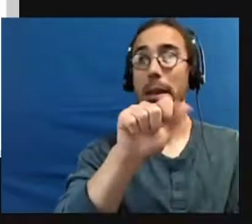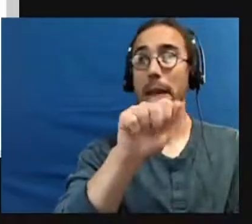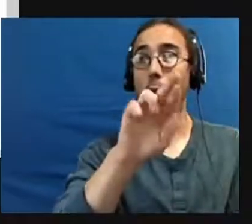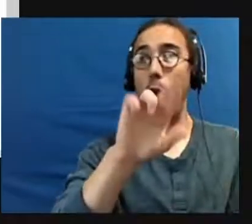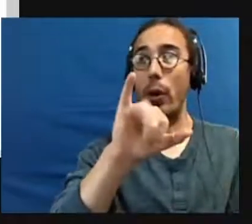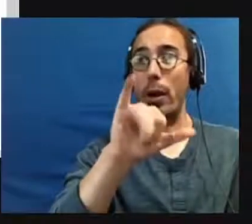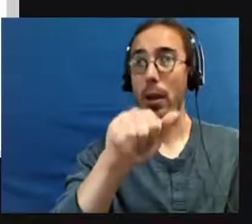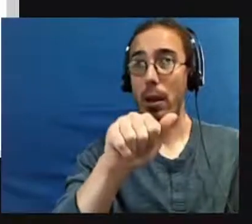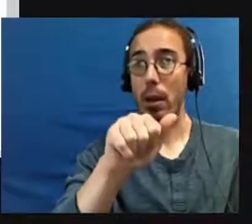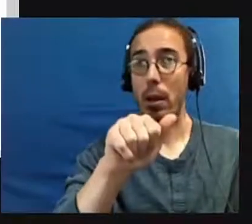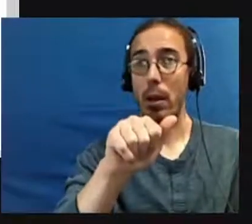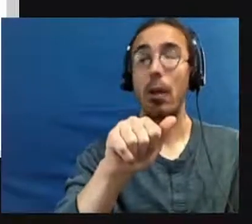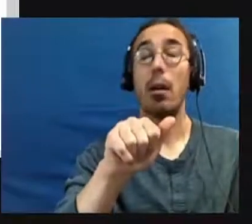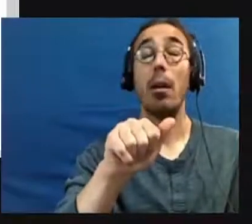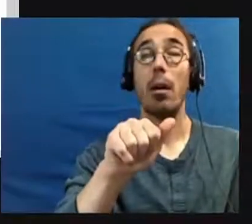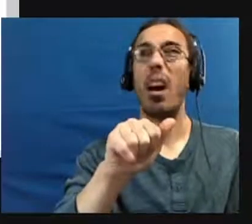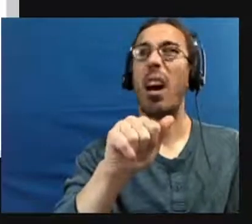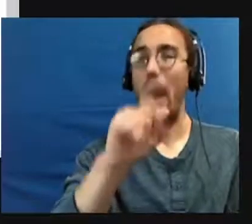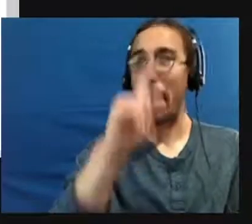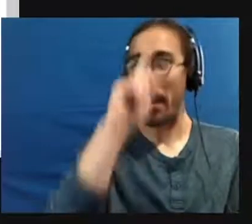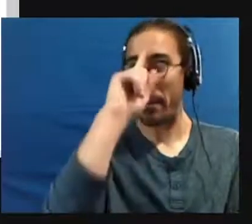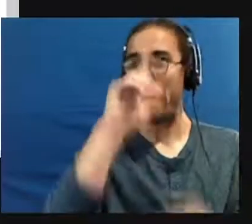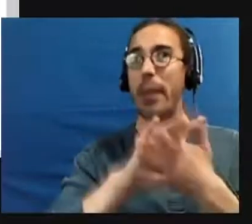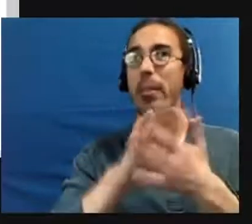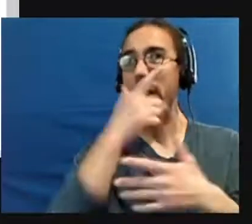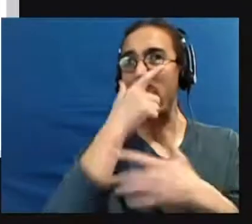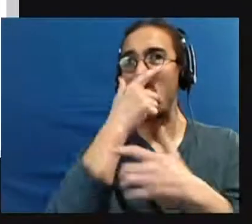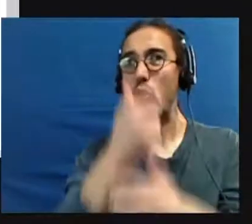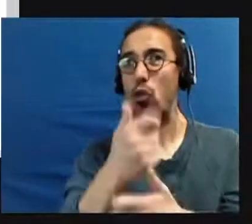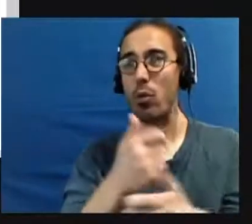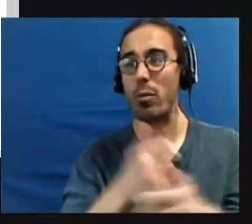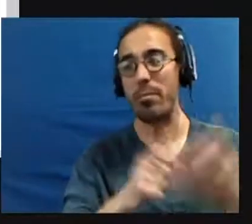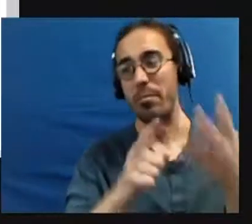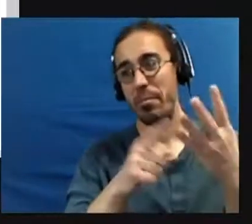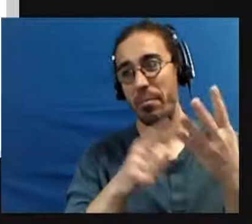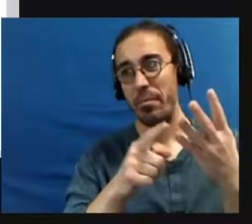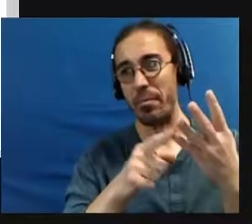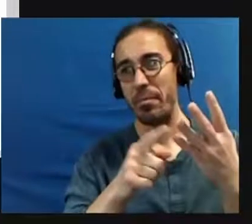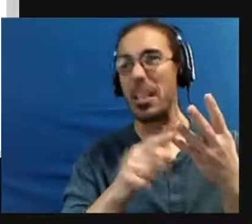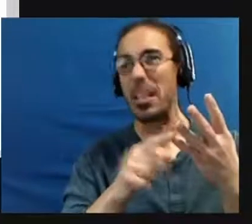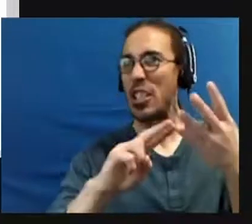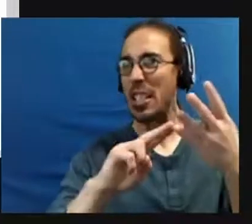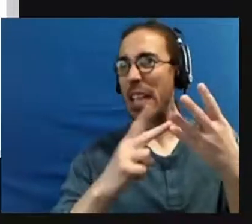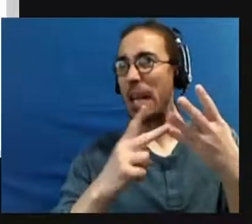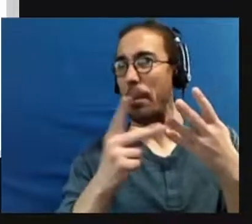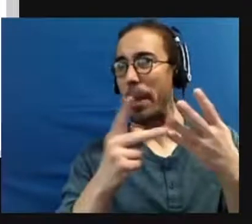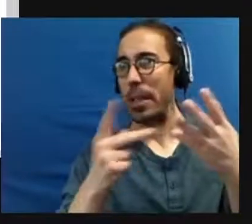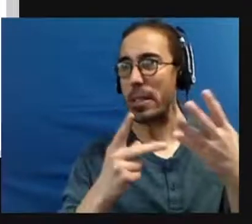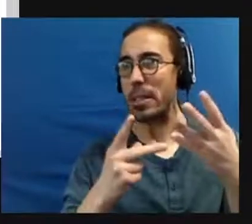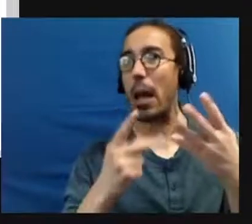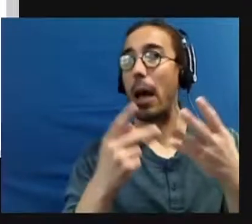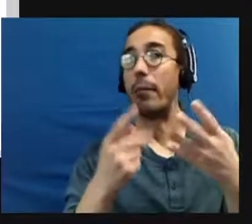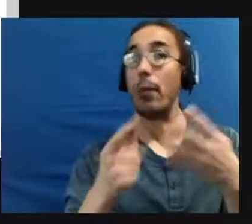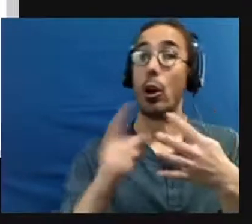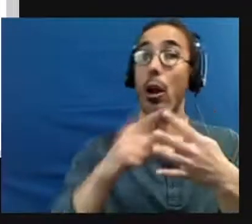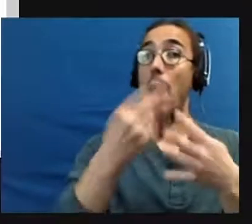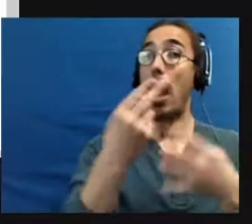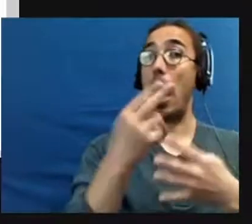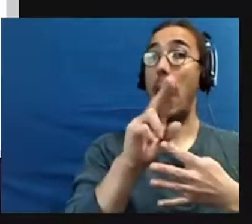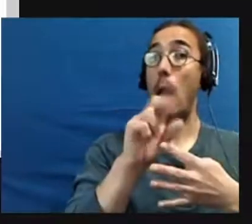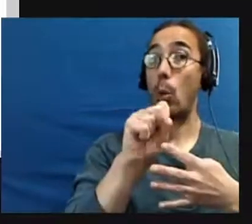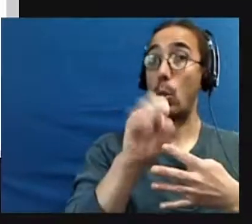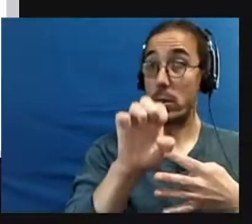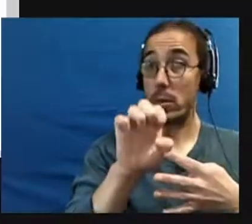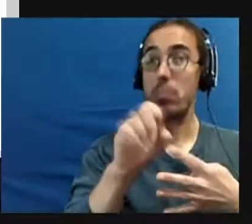I think is really interesting that Daria is, second after Dr. House. I wonder if that speaks to the ages of people who